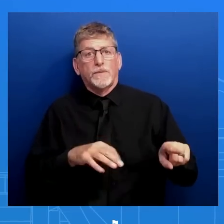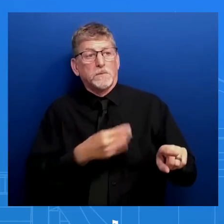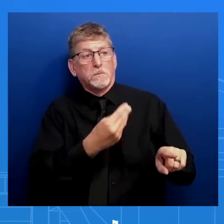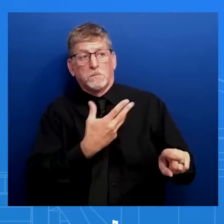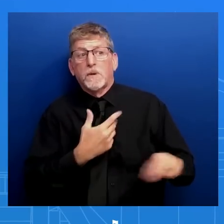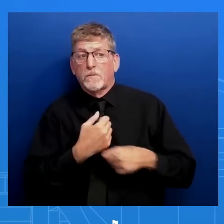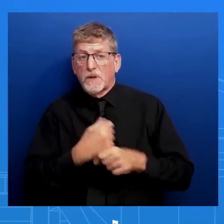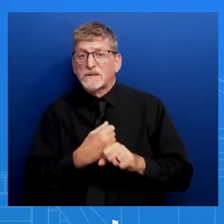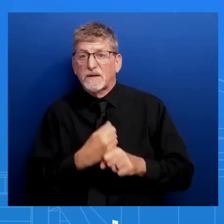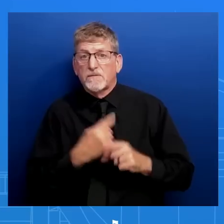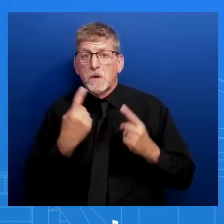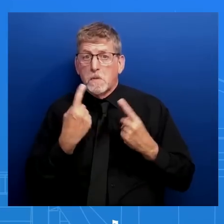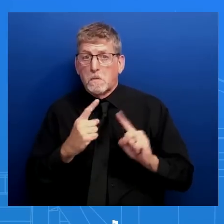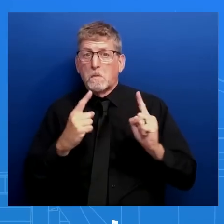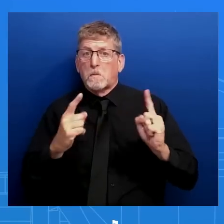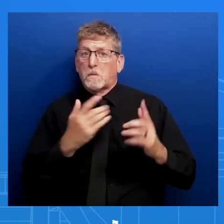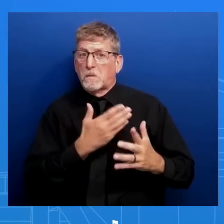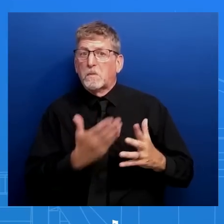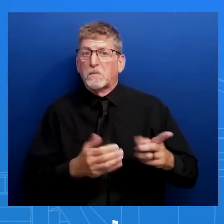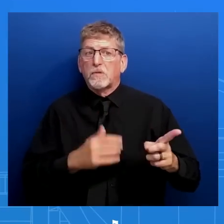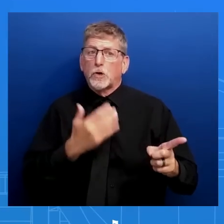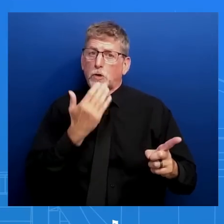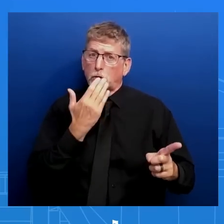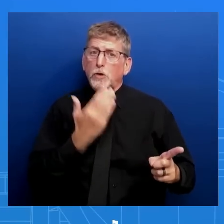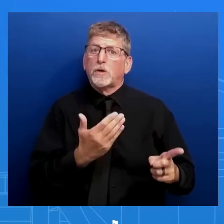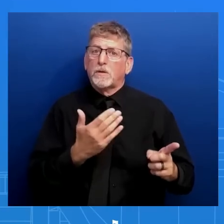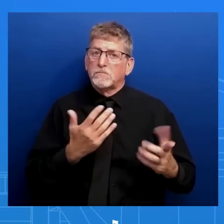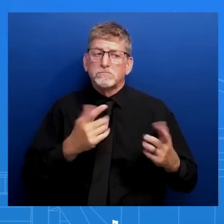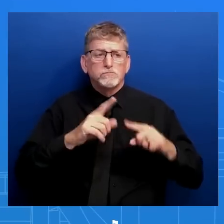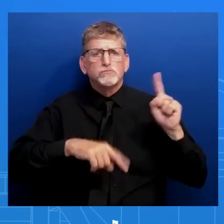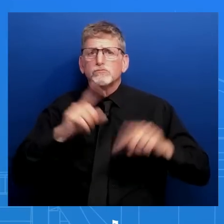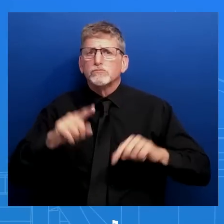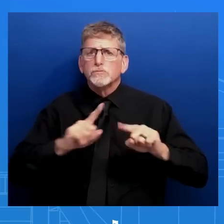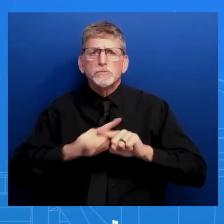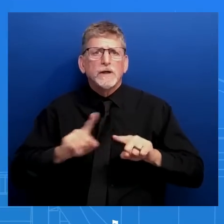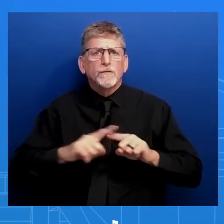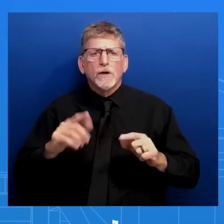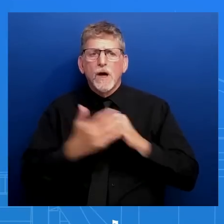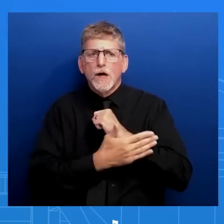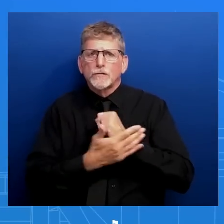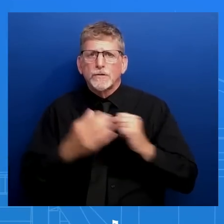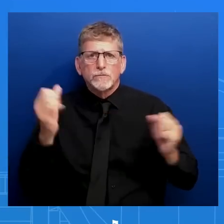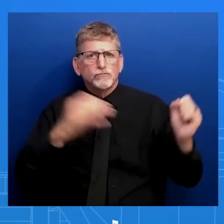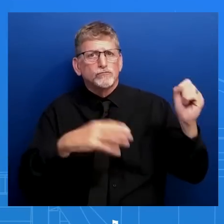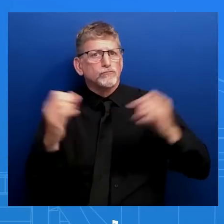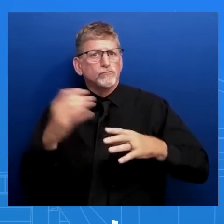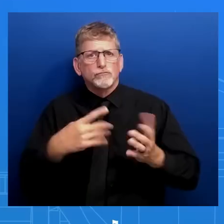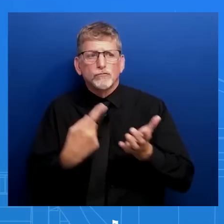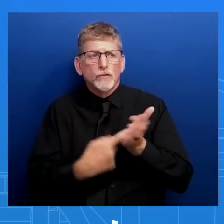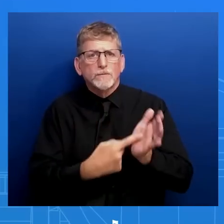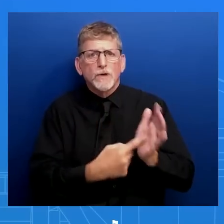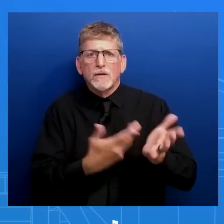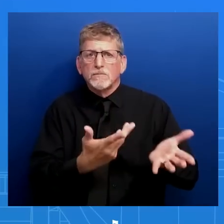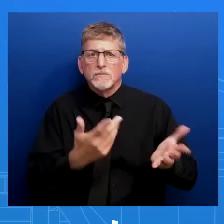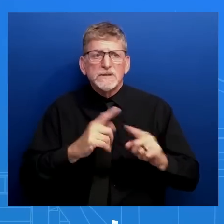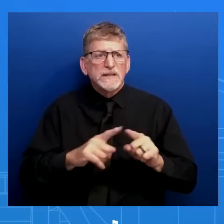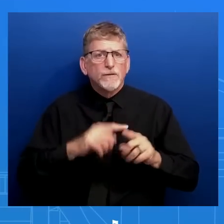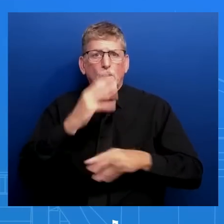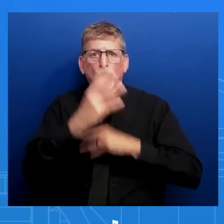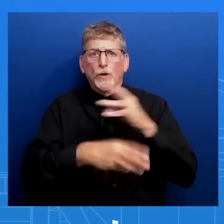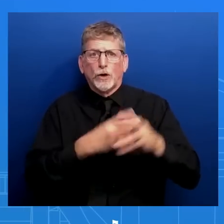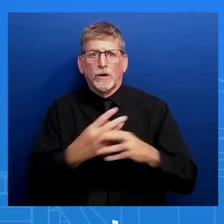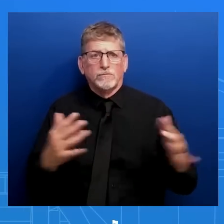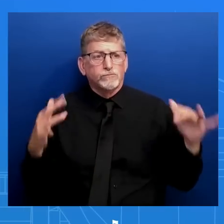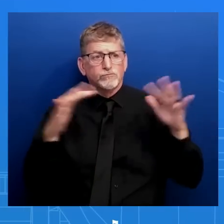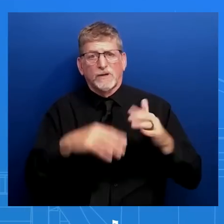and you know, good variety of countries that were there representing, you know, places from all over the world. Again, I'd let those countries speak